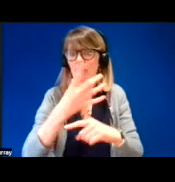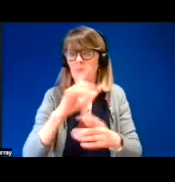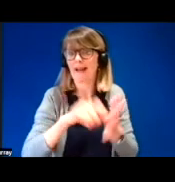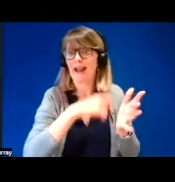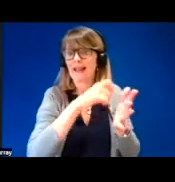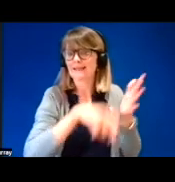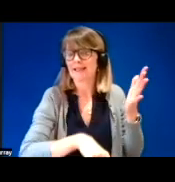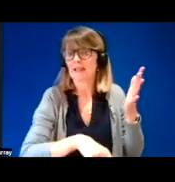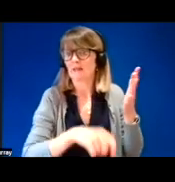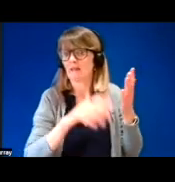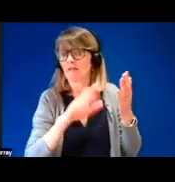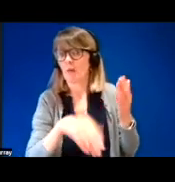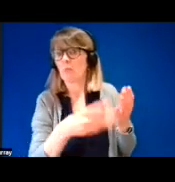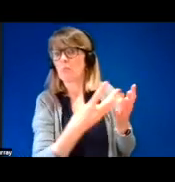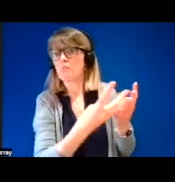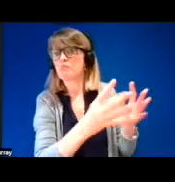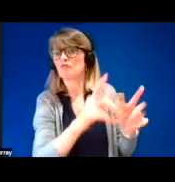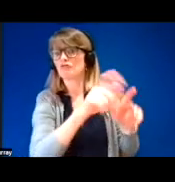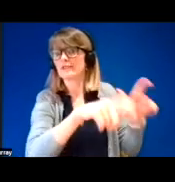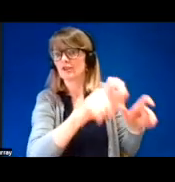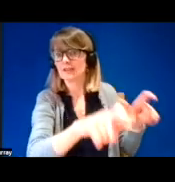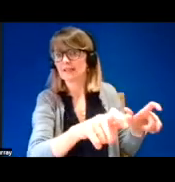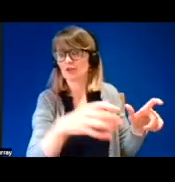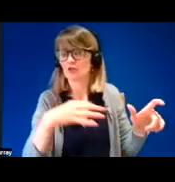parishioners as representing the laity.